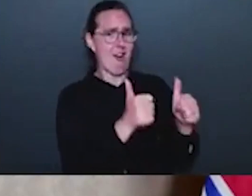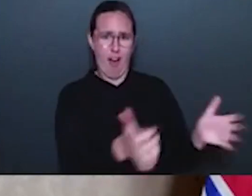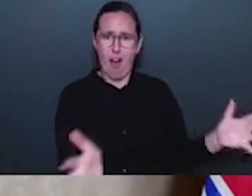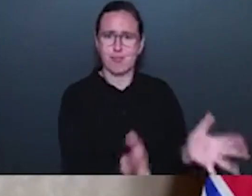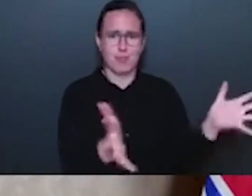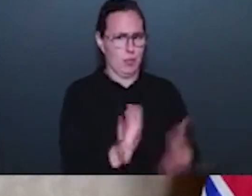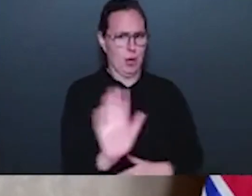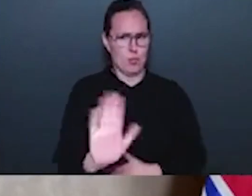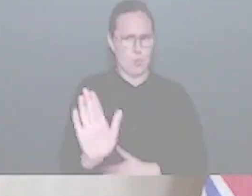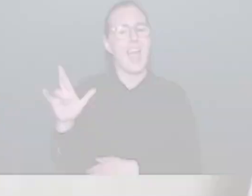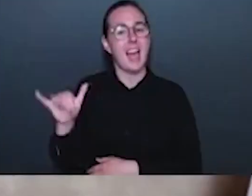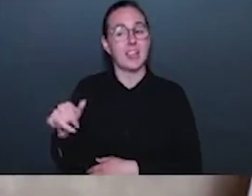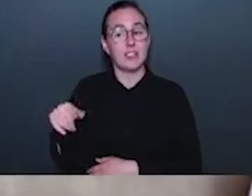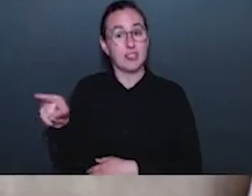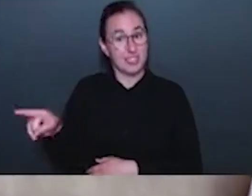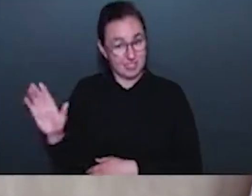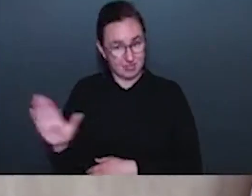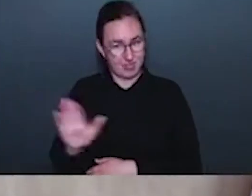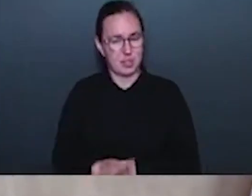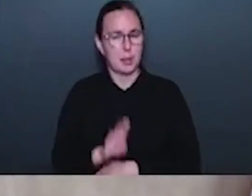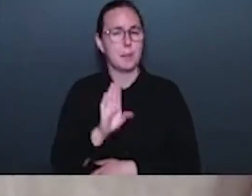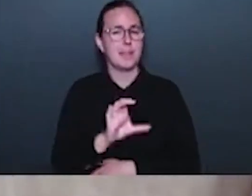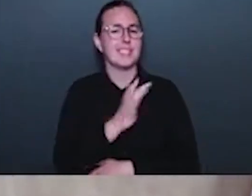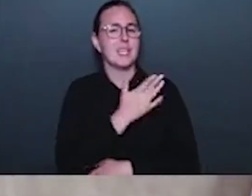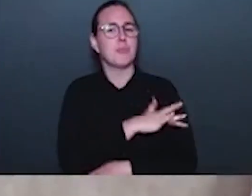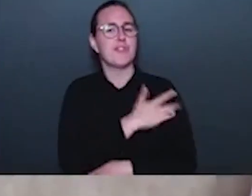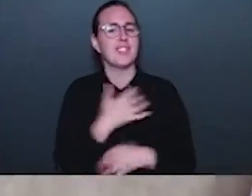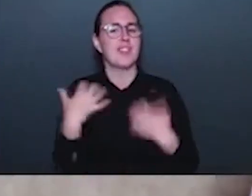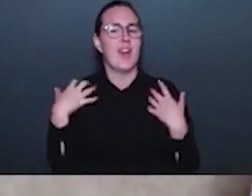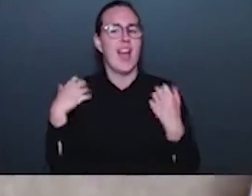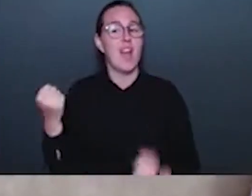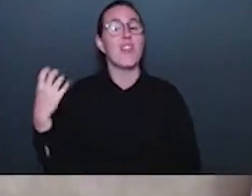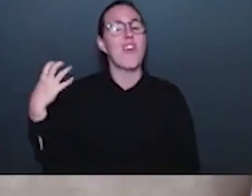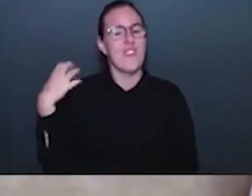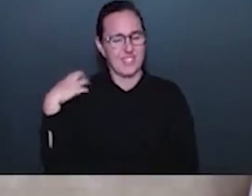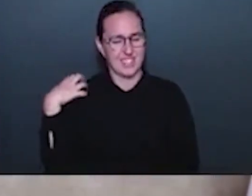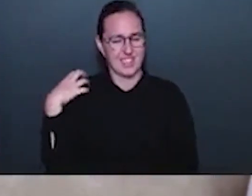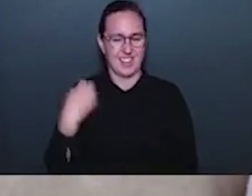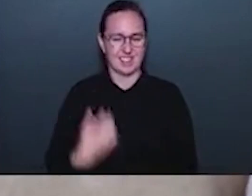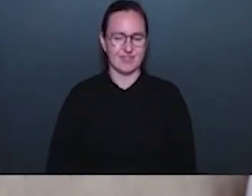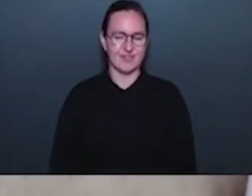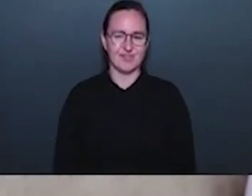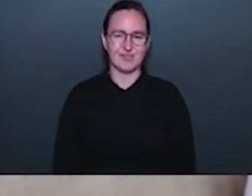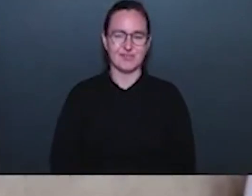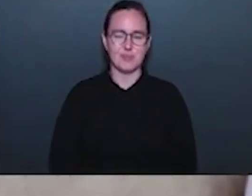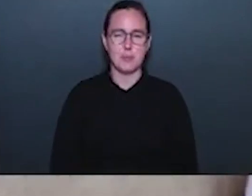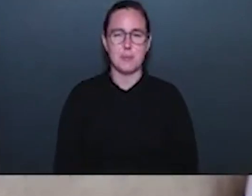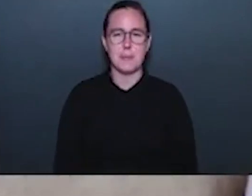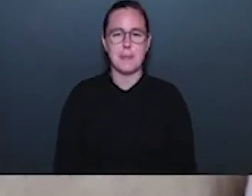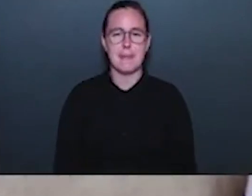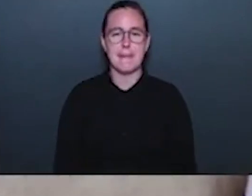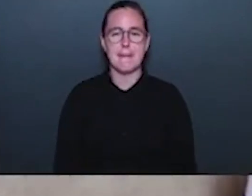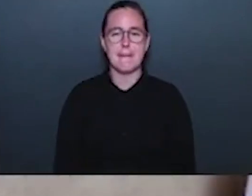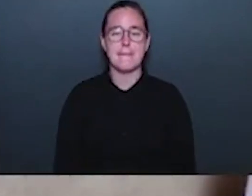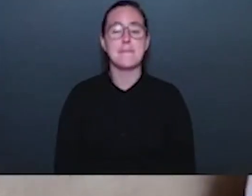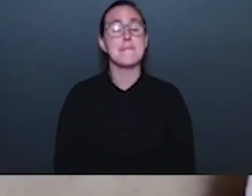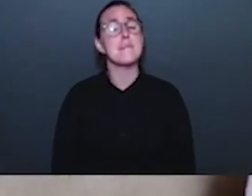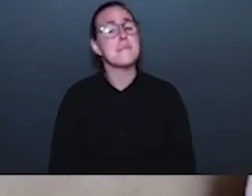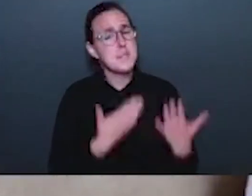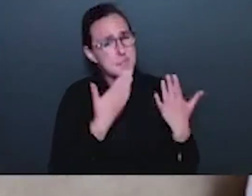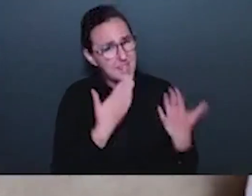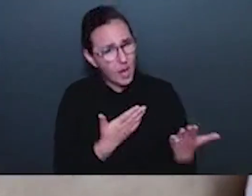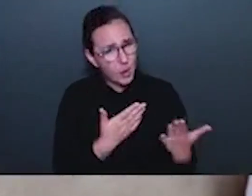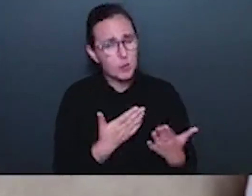children and youth about drugs. It's a momentous day to be here, and I'm very pleased to be here with you and to